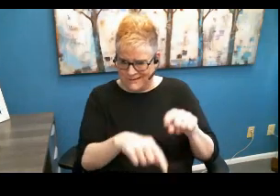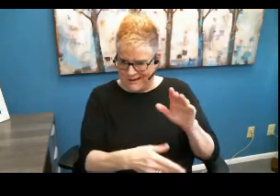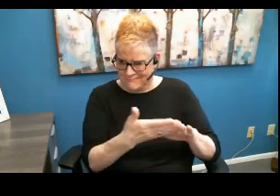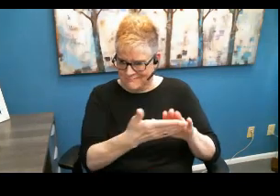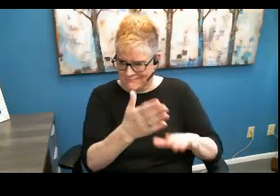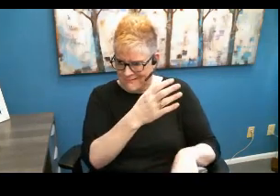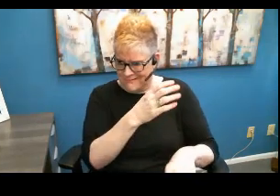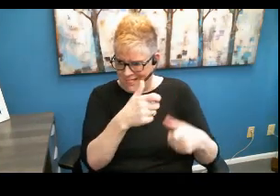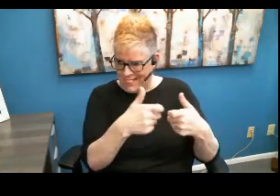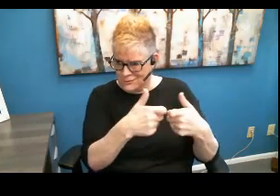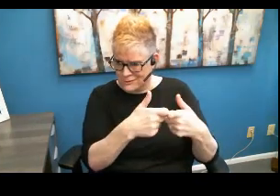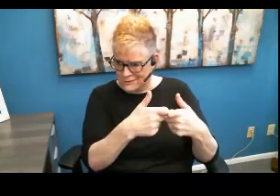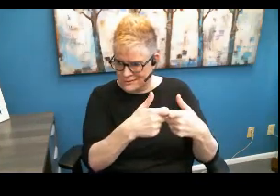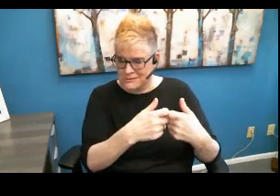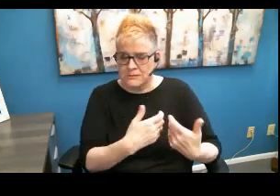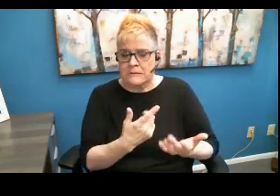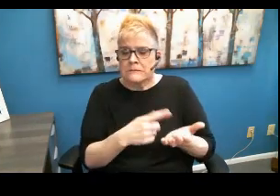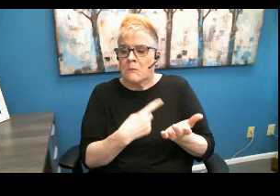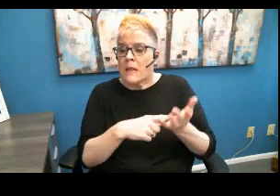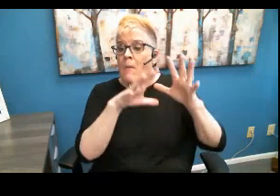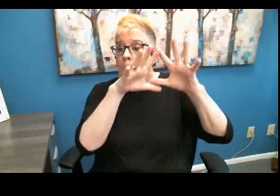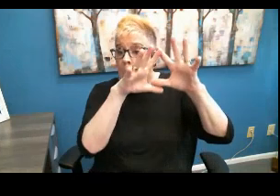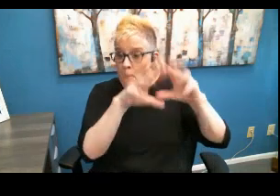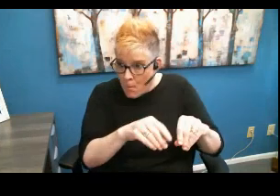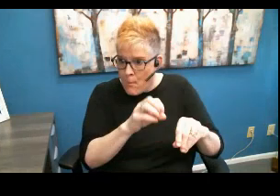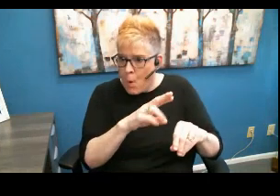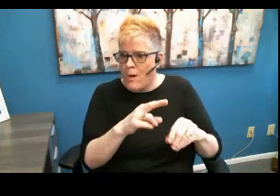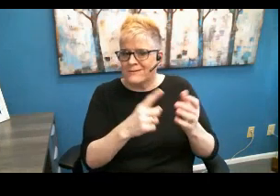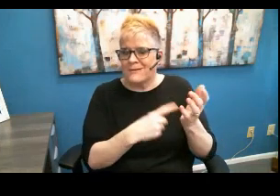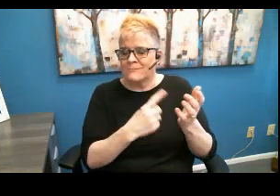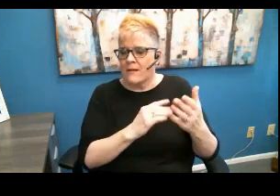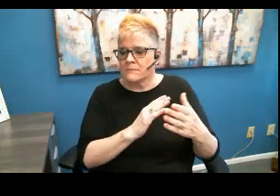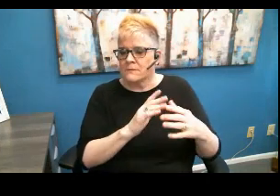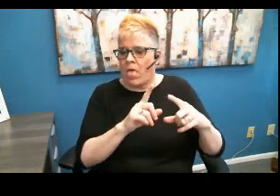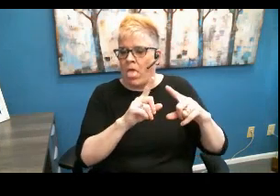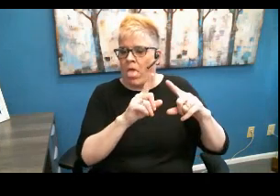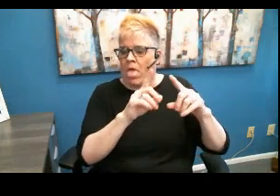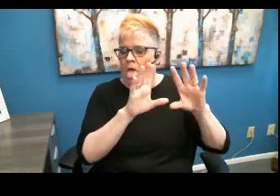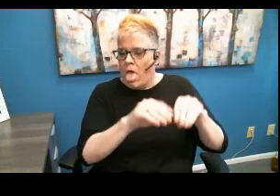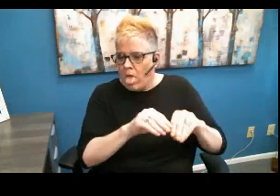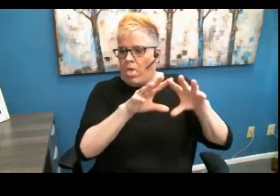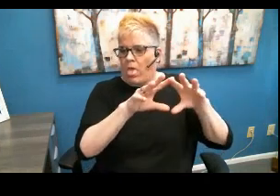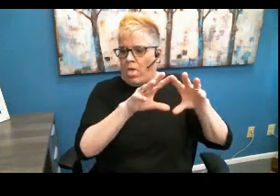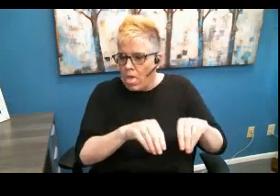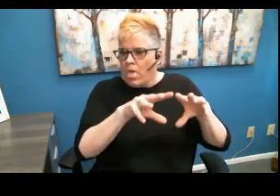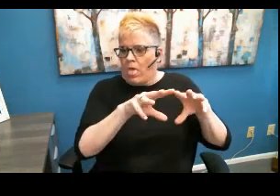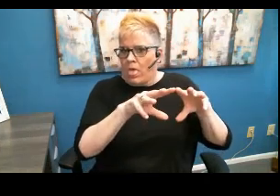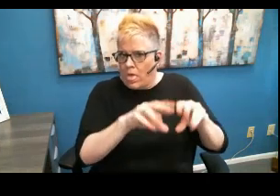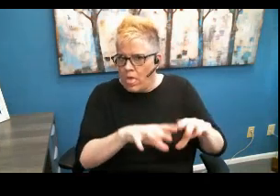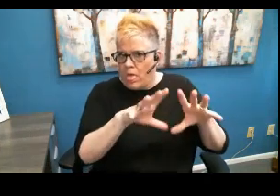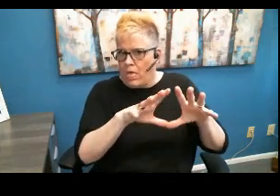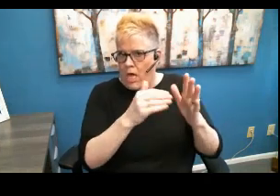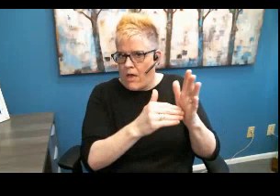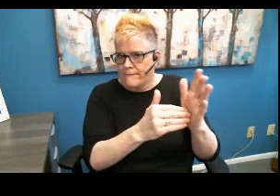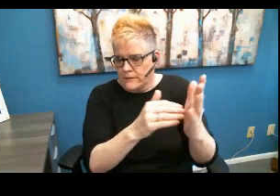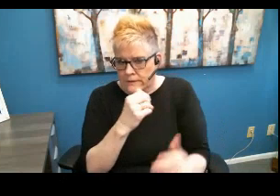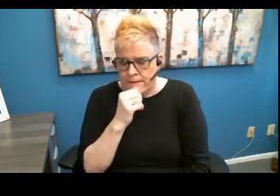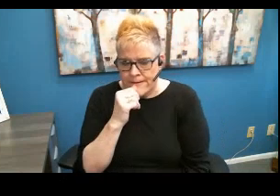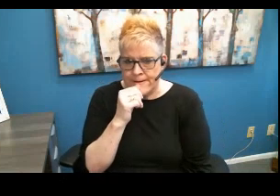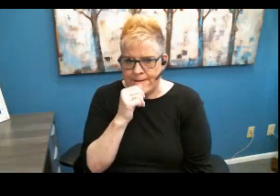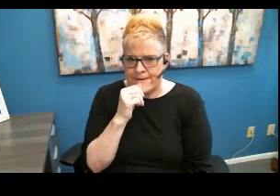brownout or an interruption of service. There's various levels, but certainly at 60% electricity generation,